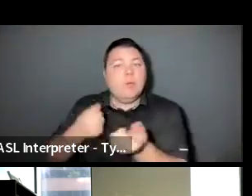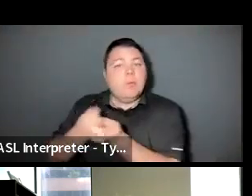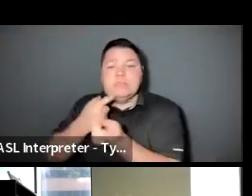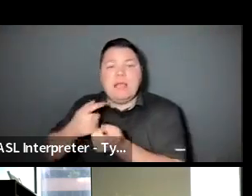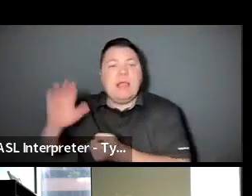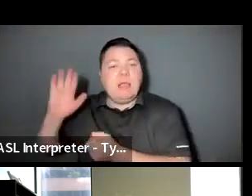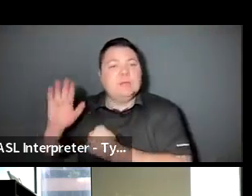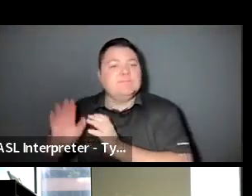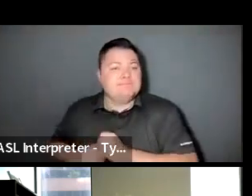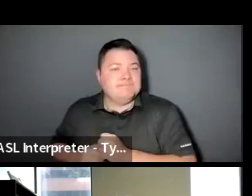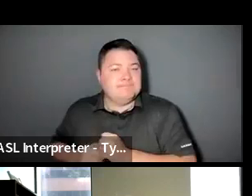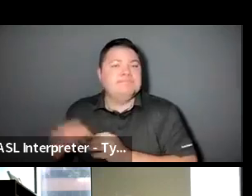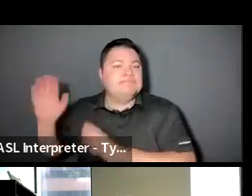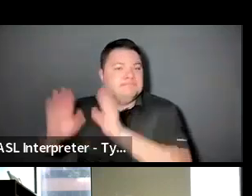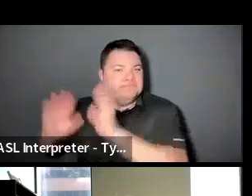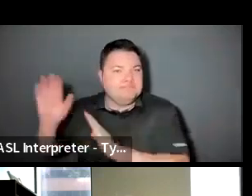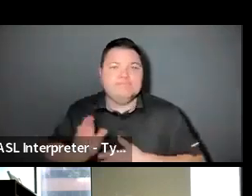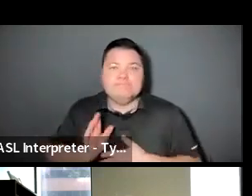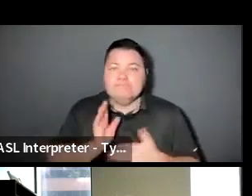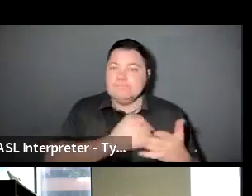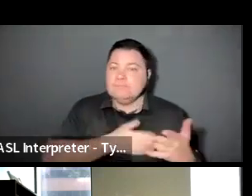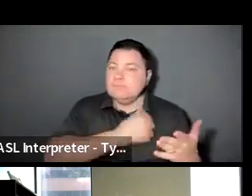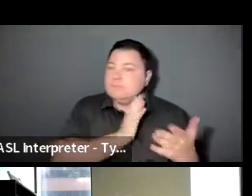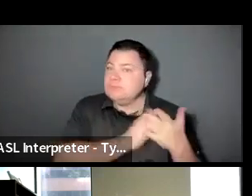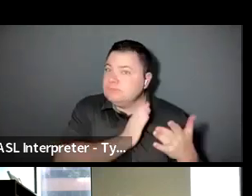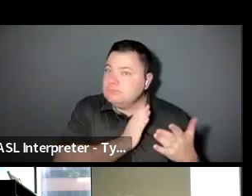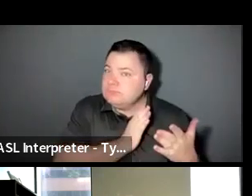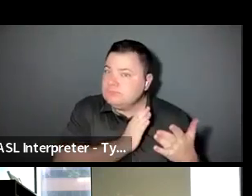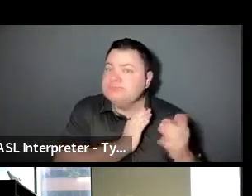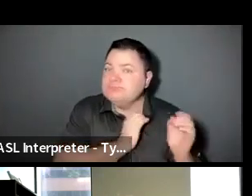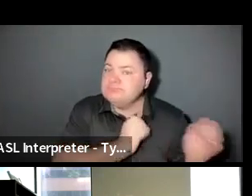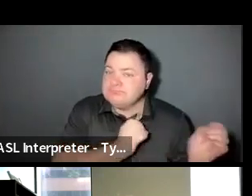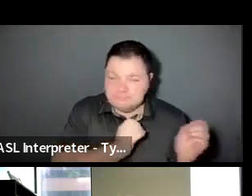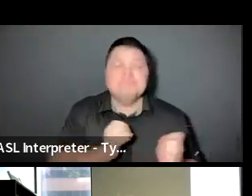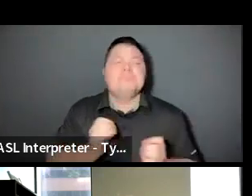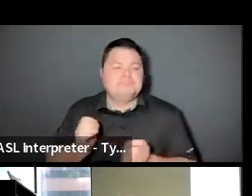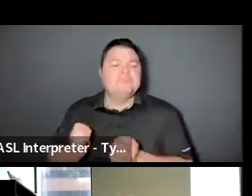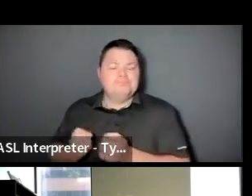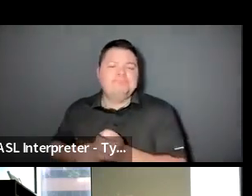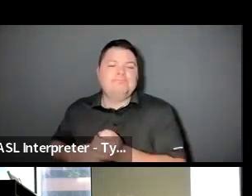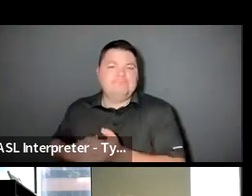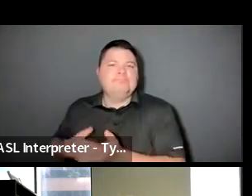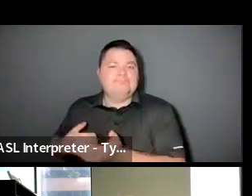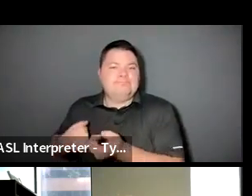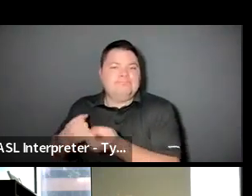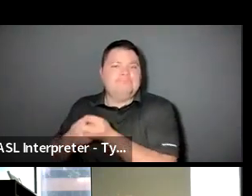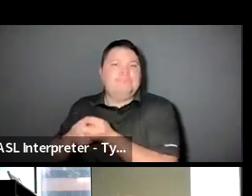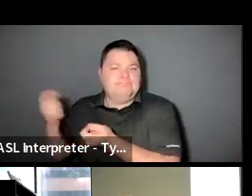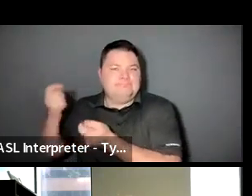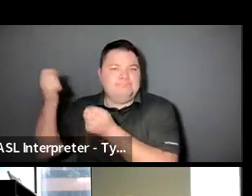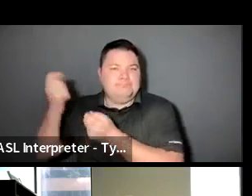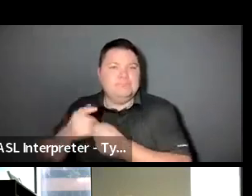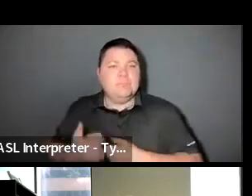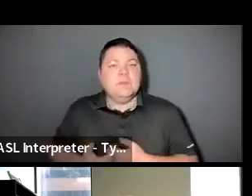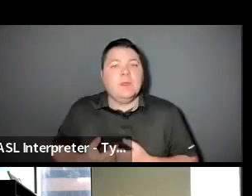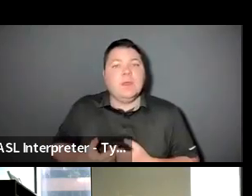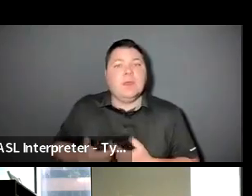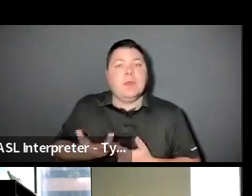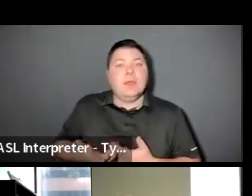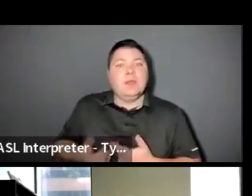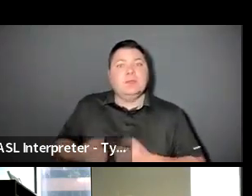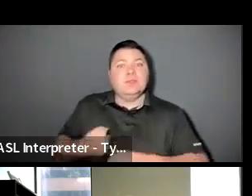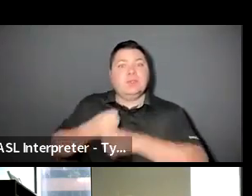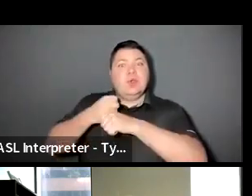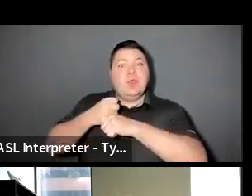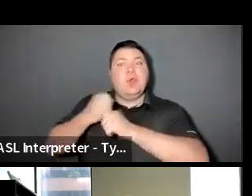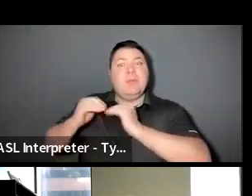aye. Aye. Aye. Aye. Opposed, ayes have it. Security plant farm update. Mr. Scott, you have some information for us,